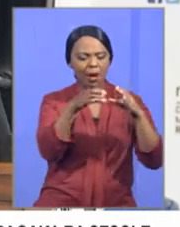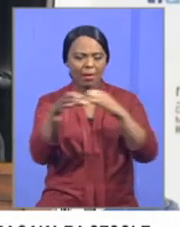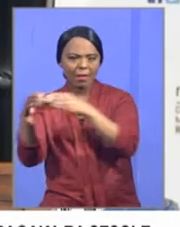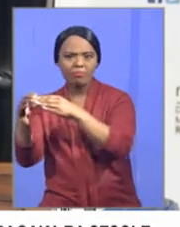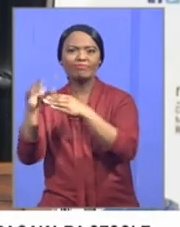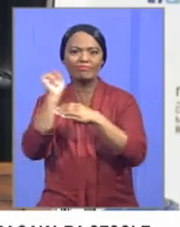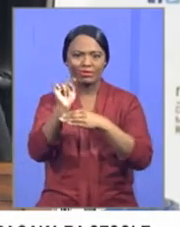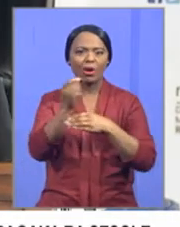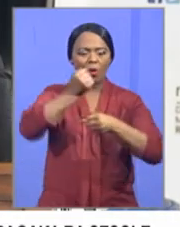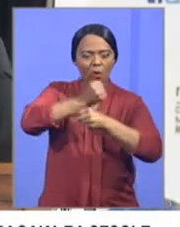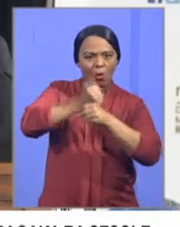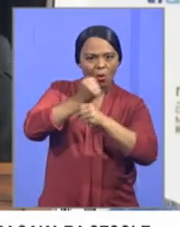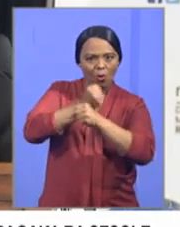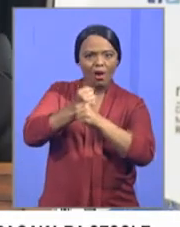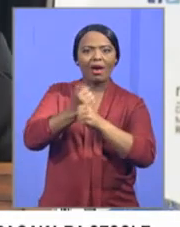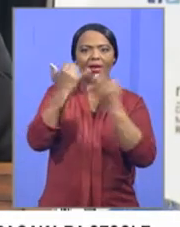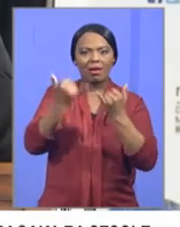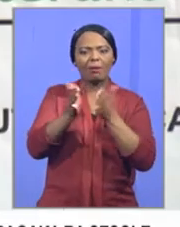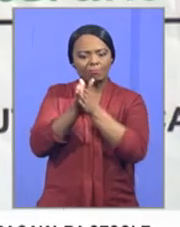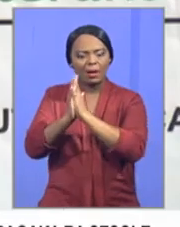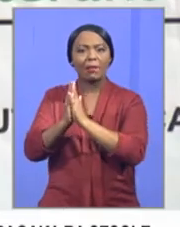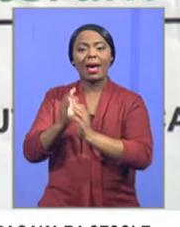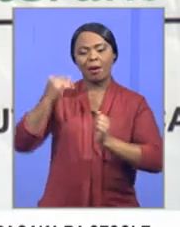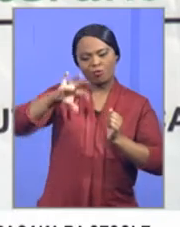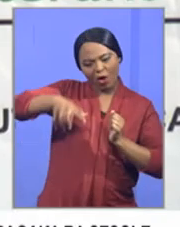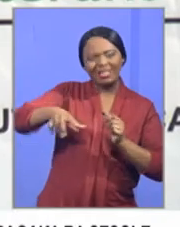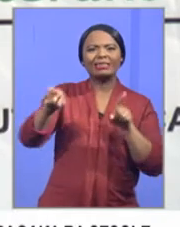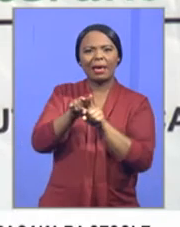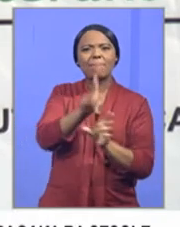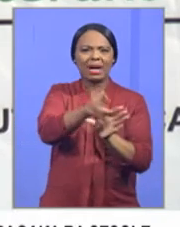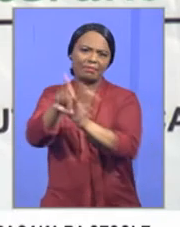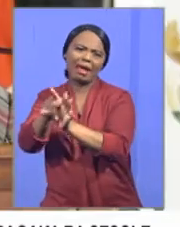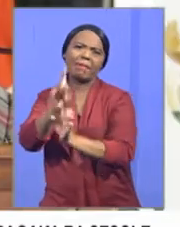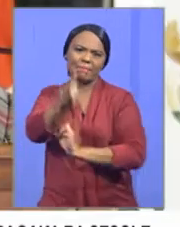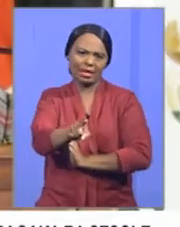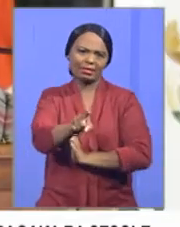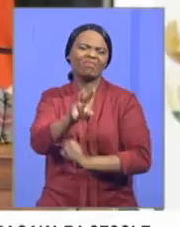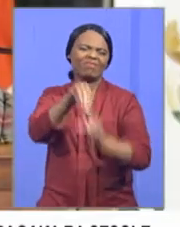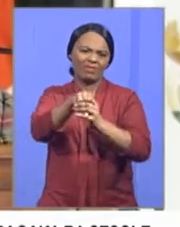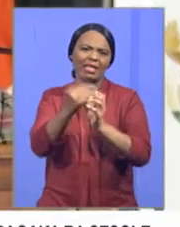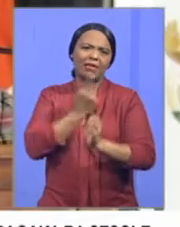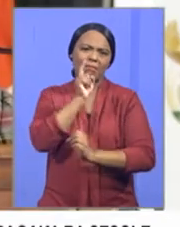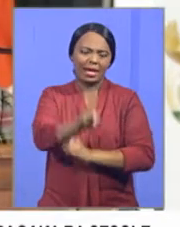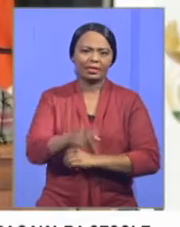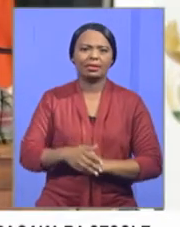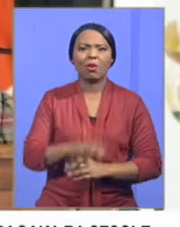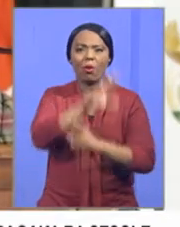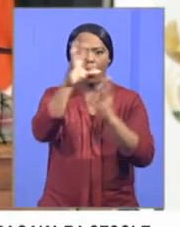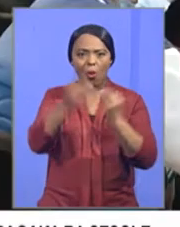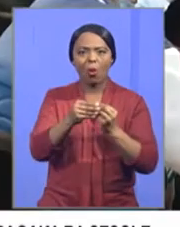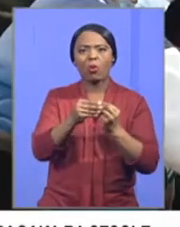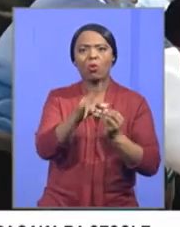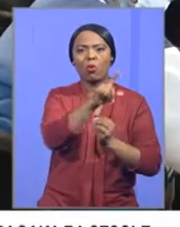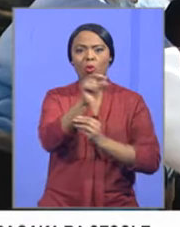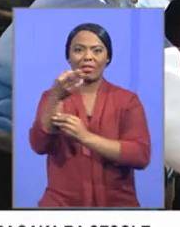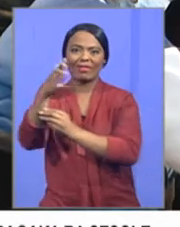we are appealing for the participation of the province. Puso ya Free State ya re ena le ditsha di le 135 tseo e